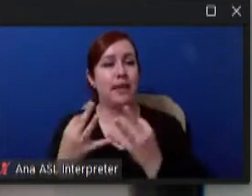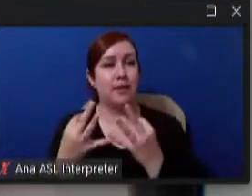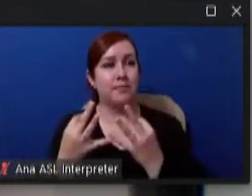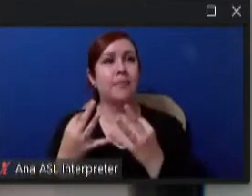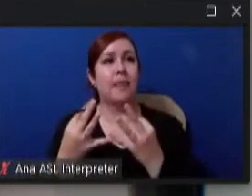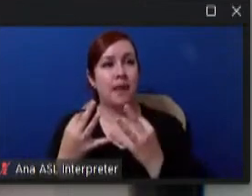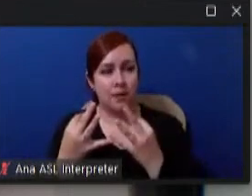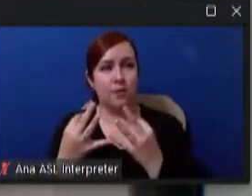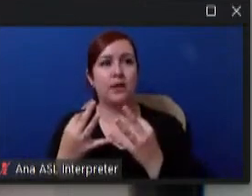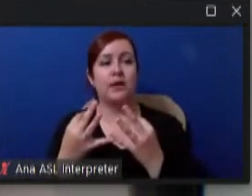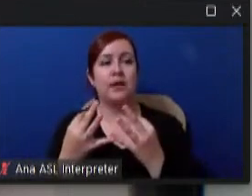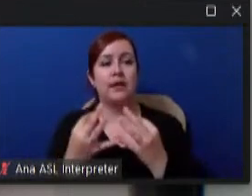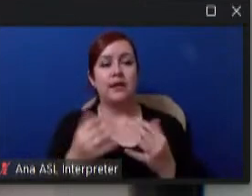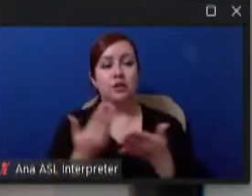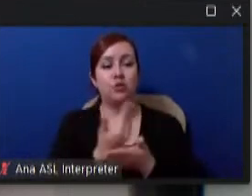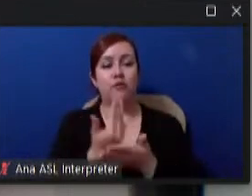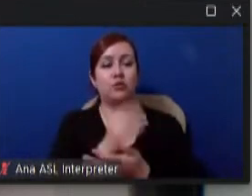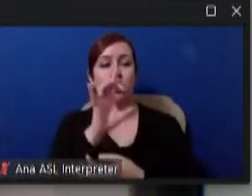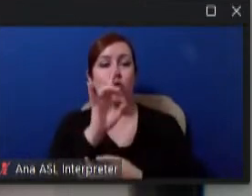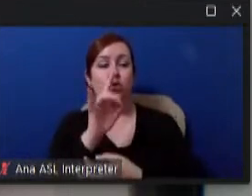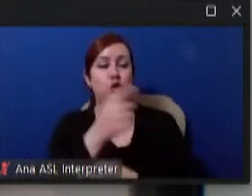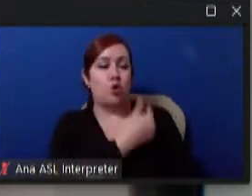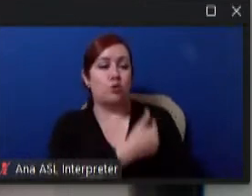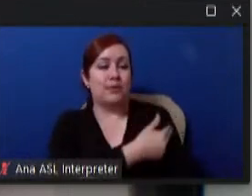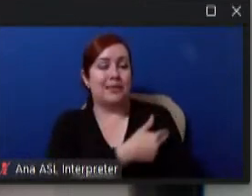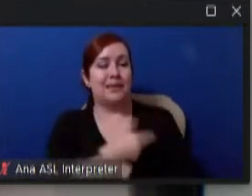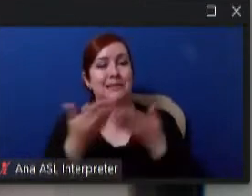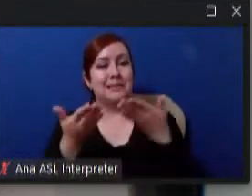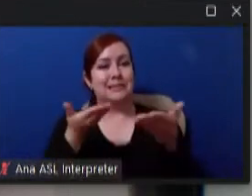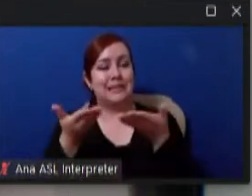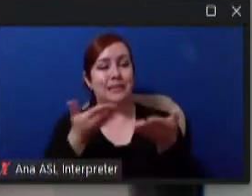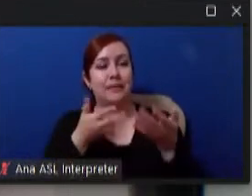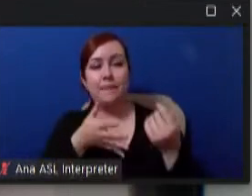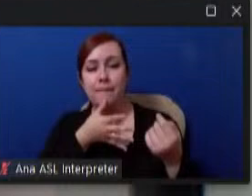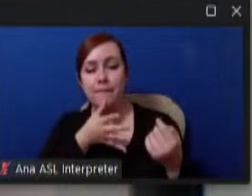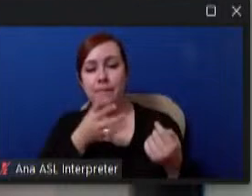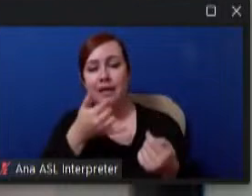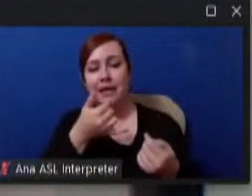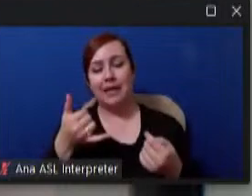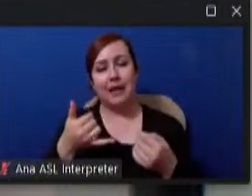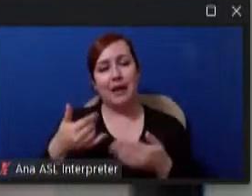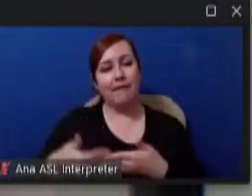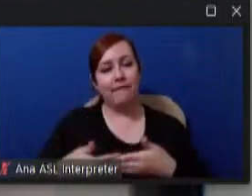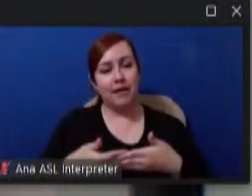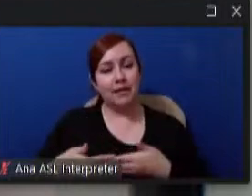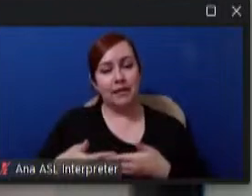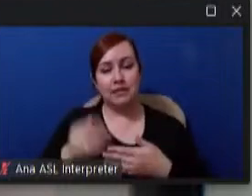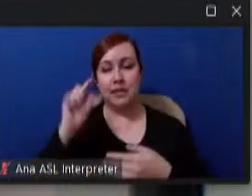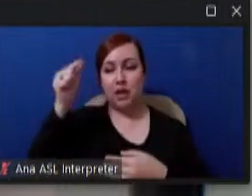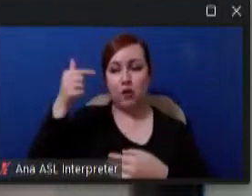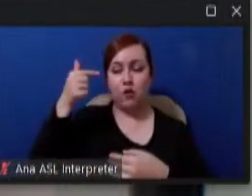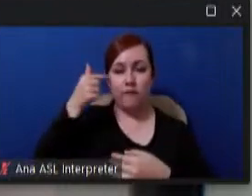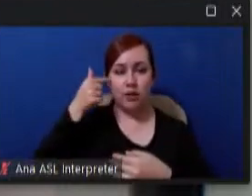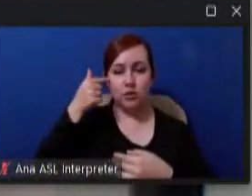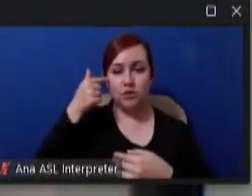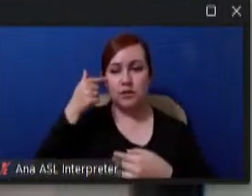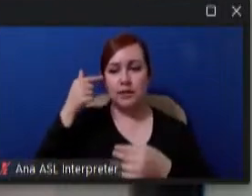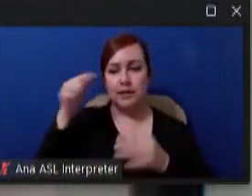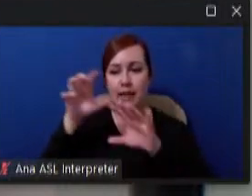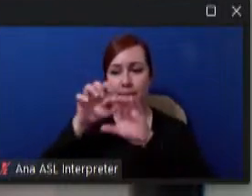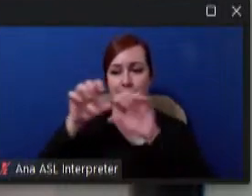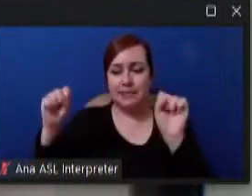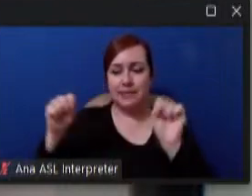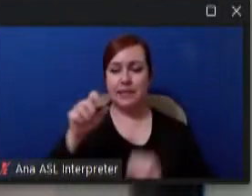planning. Regarding the 8 hospitals and services that provide service to mothers and